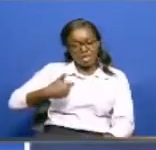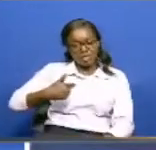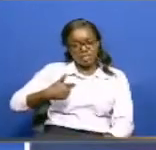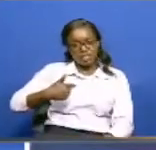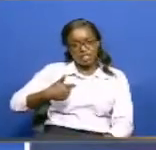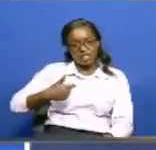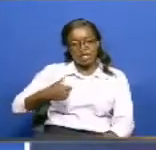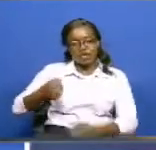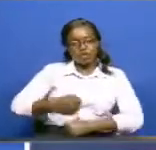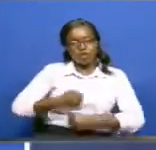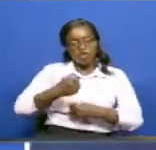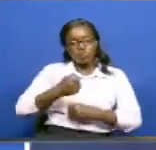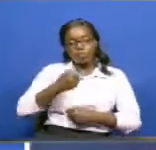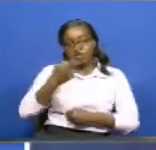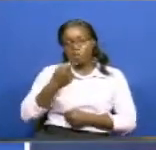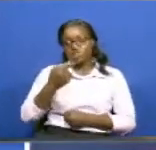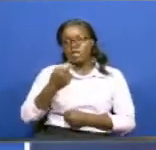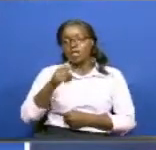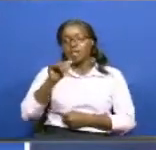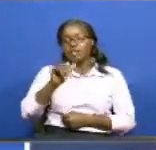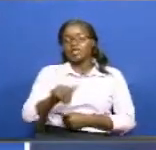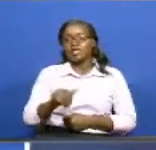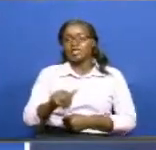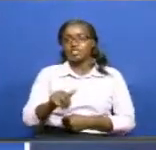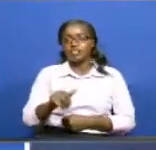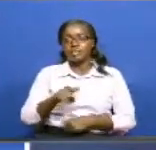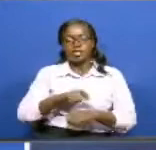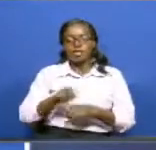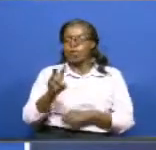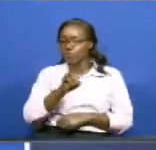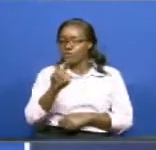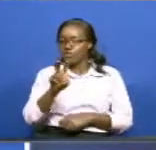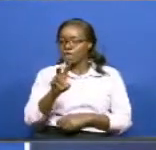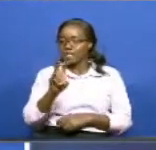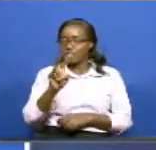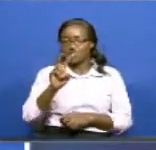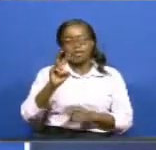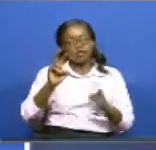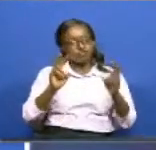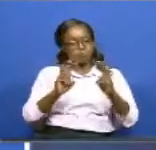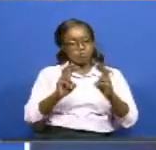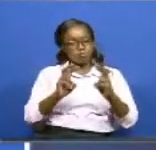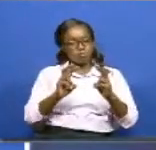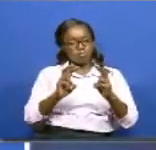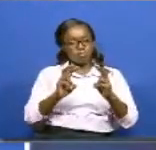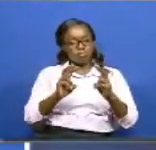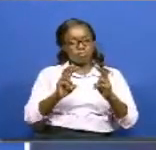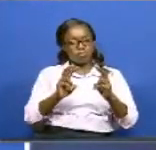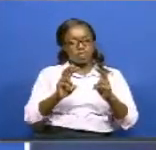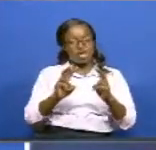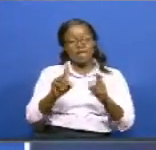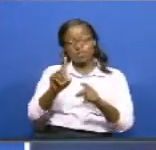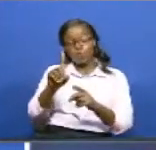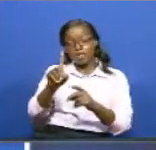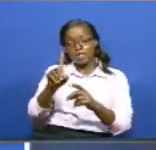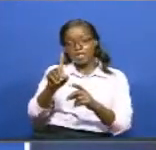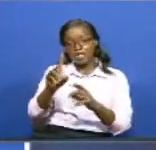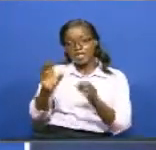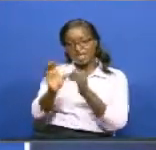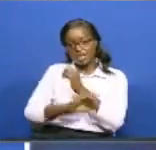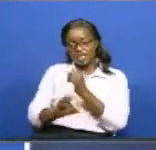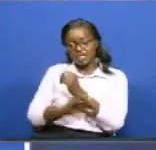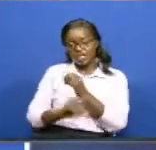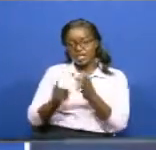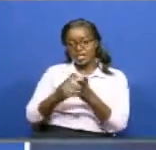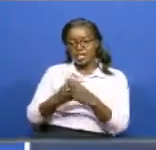are confident to say that when we look at each other as one indivisible country, then a solution